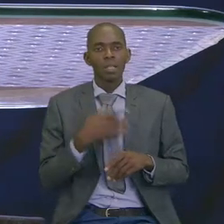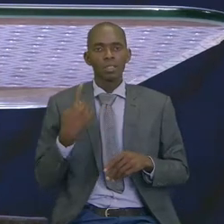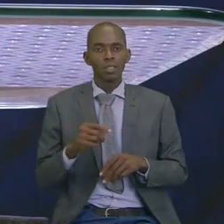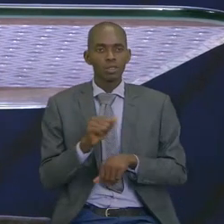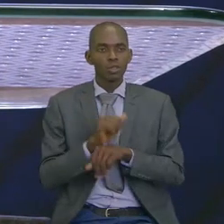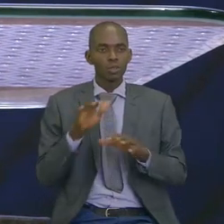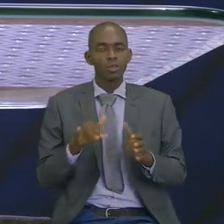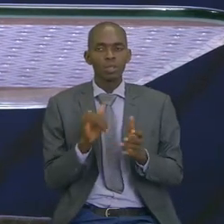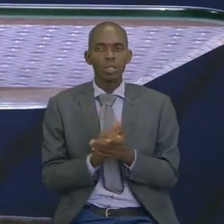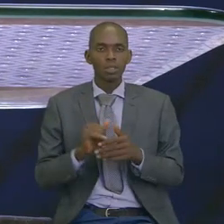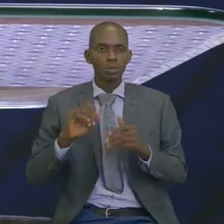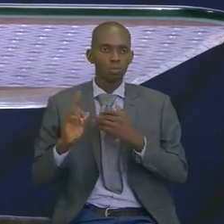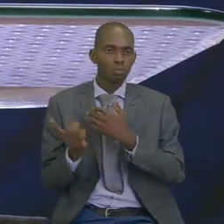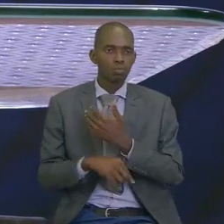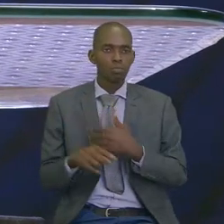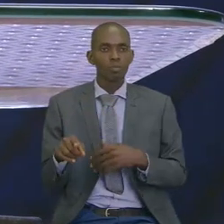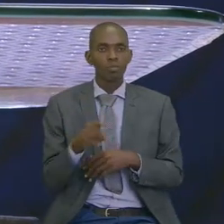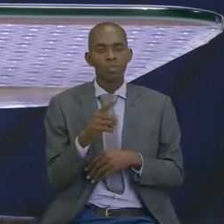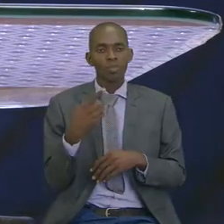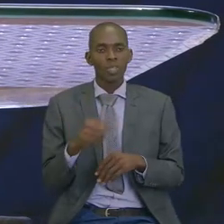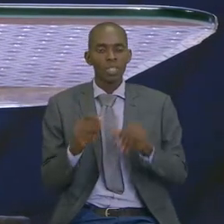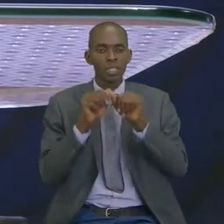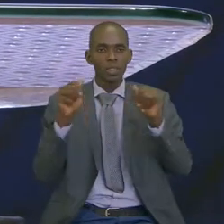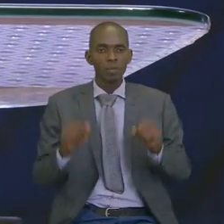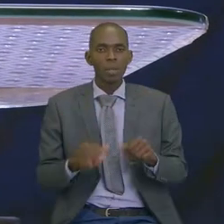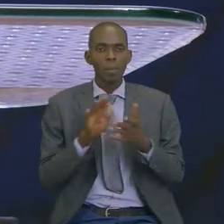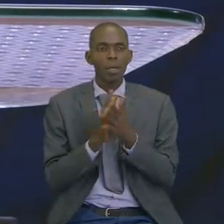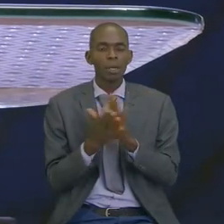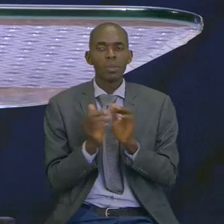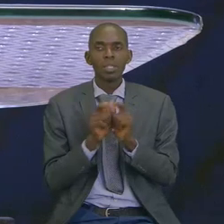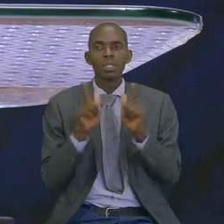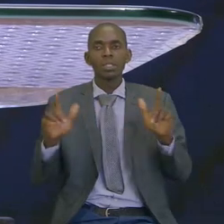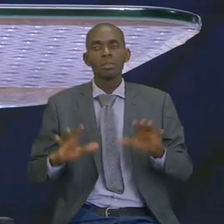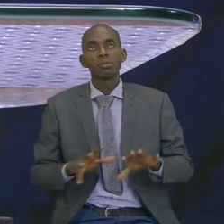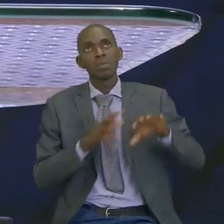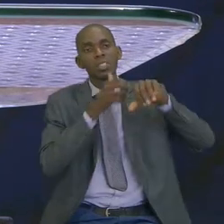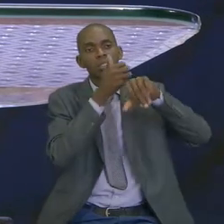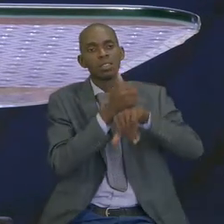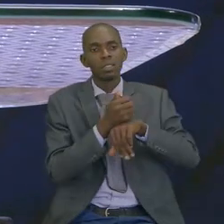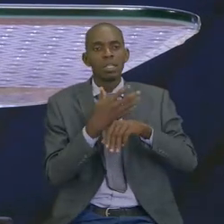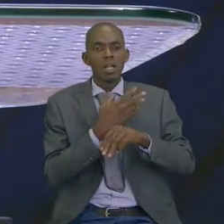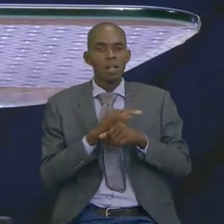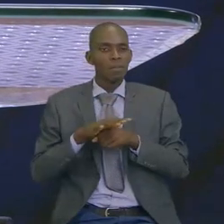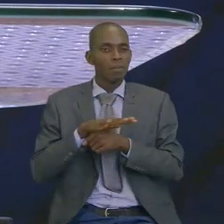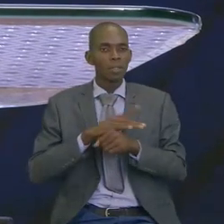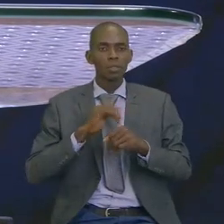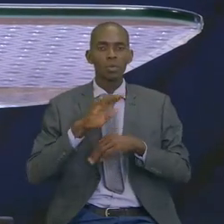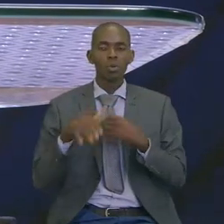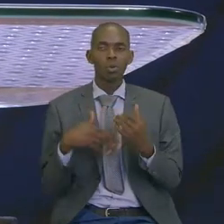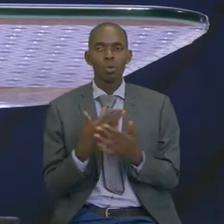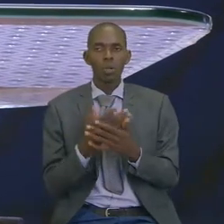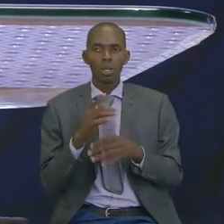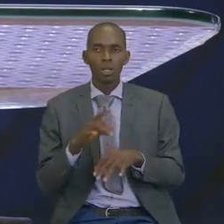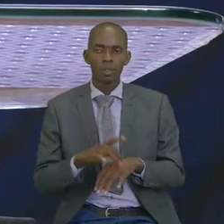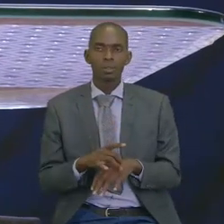the stone that smote the image became a great mountain and filled the